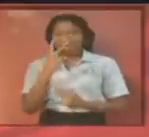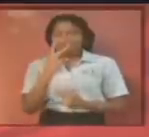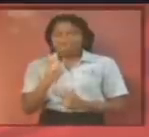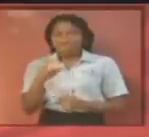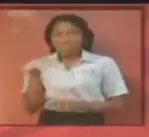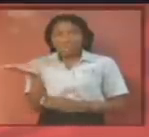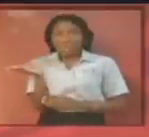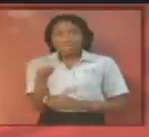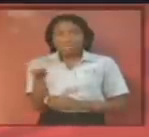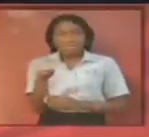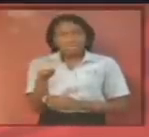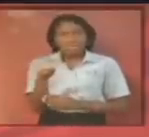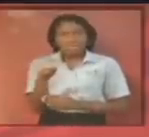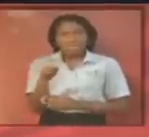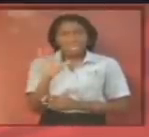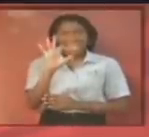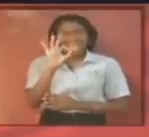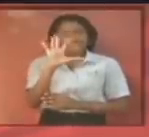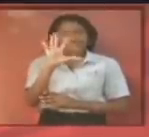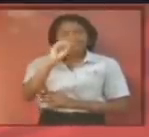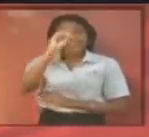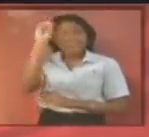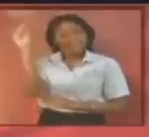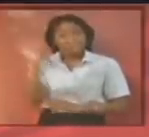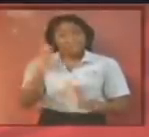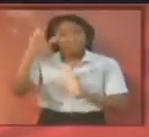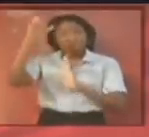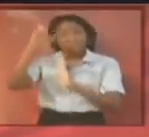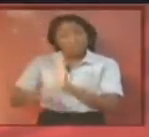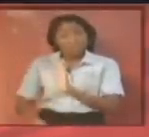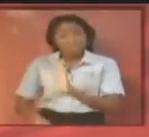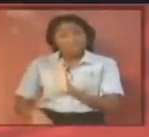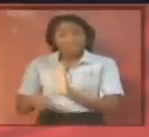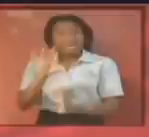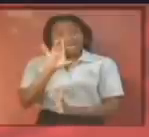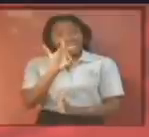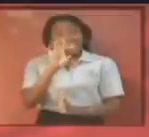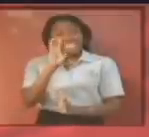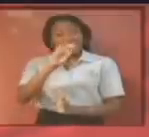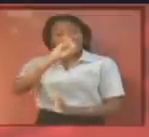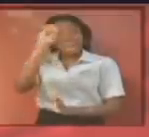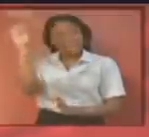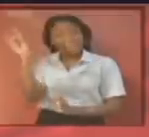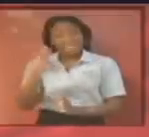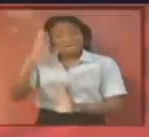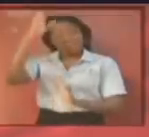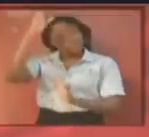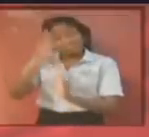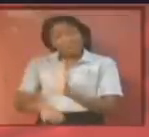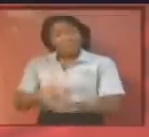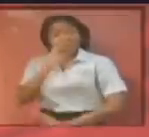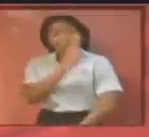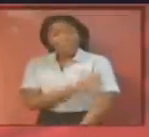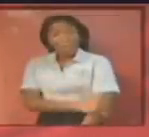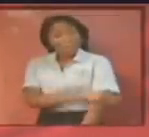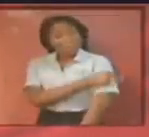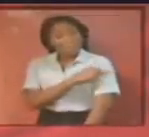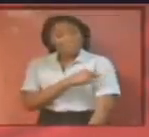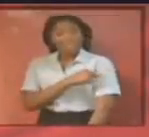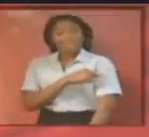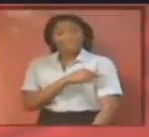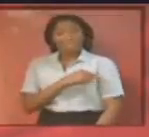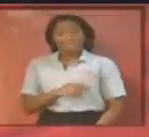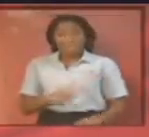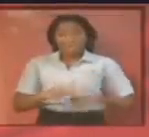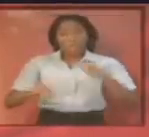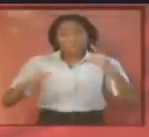deaths, 86% reduction in hospitalization, and an 80% reduction in symptomatic cases for with these